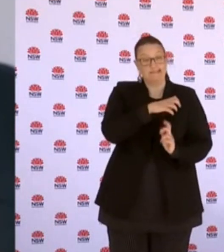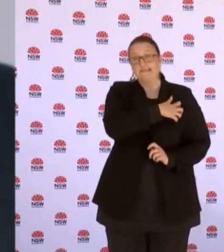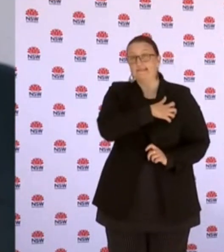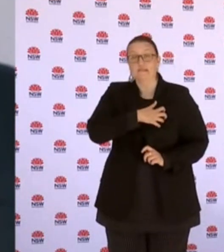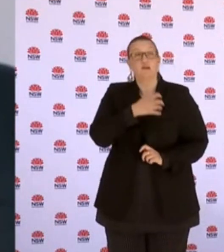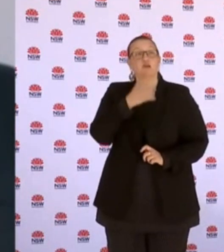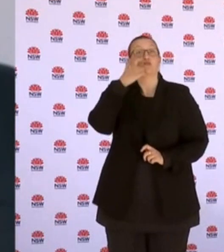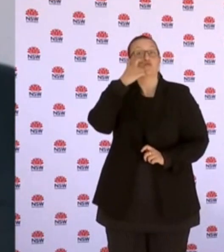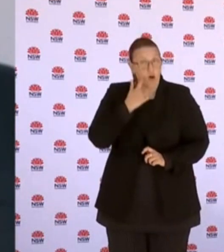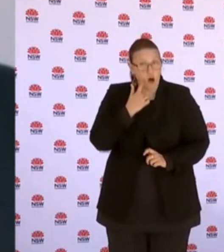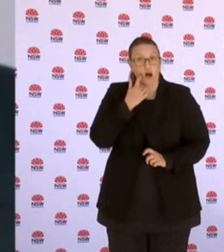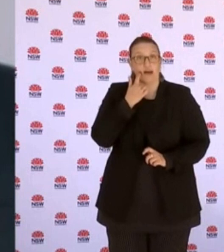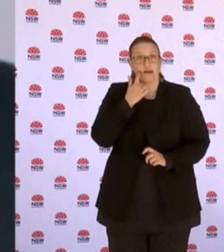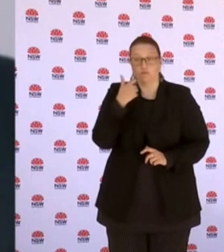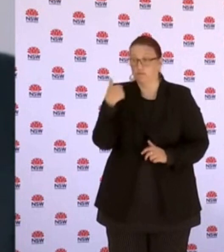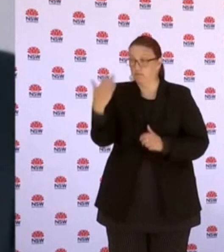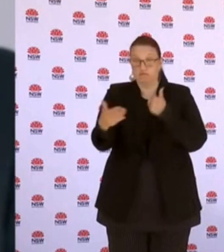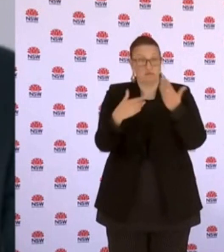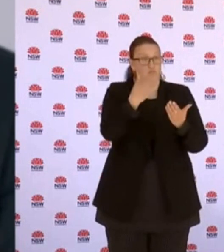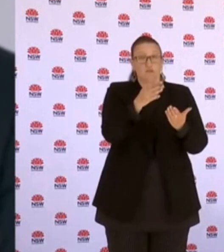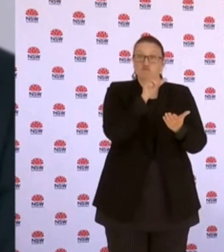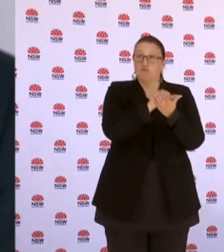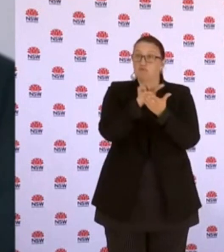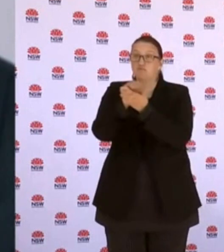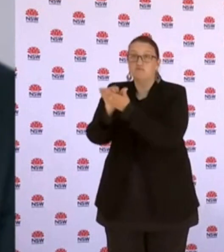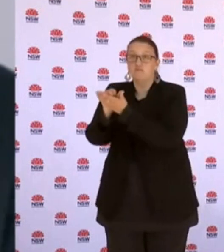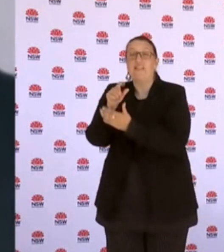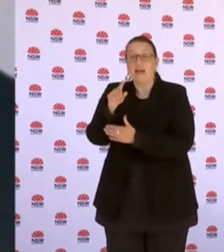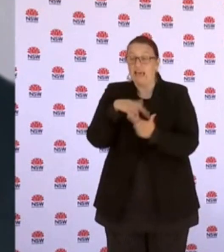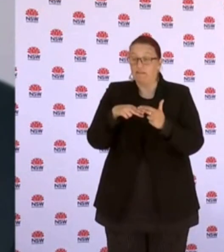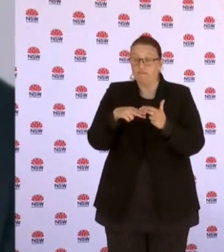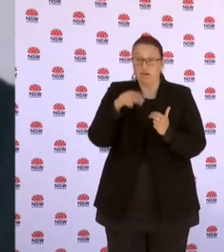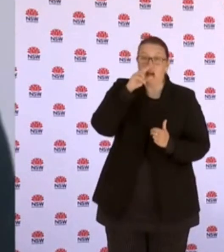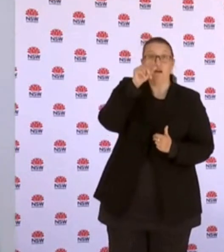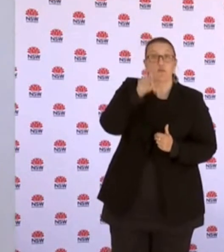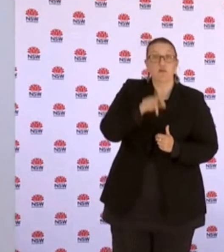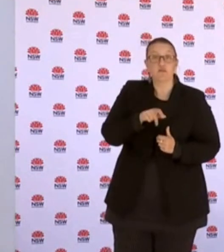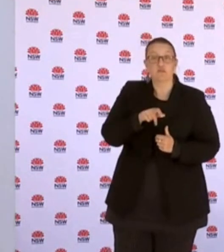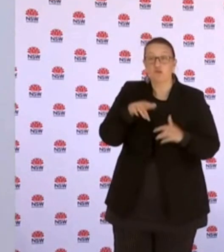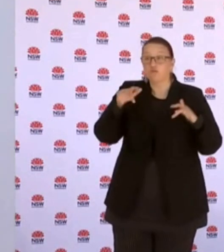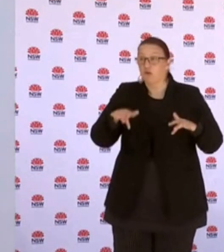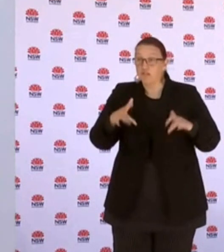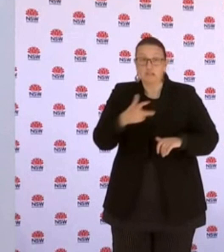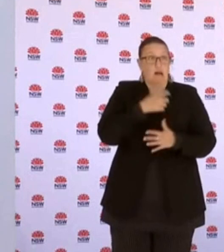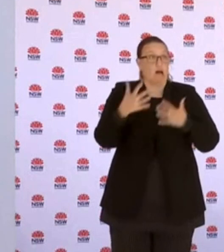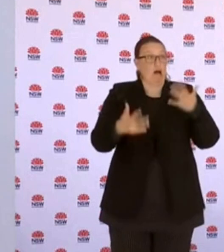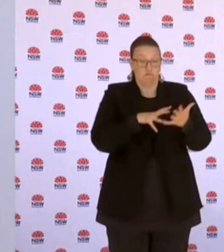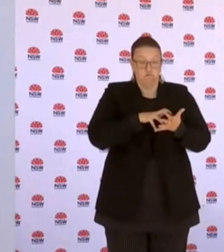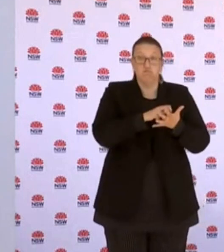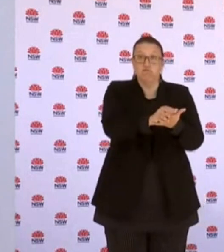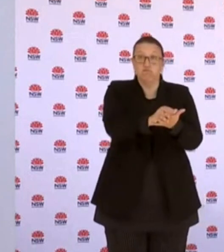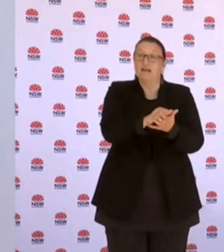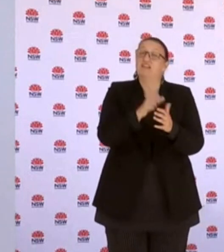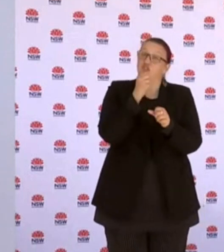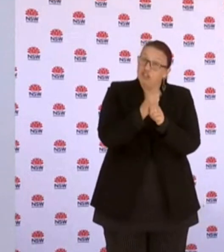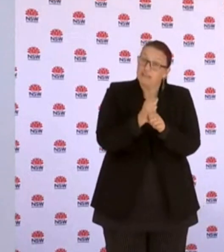are also committed to protecting their patients. So please don't get frustrated if you're a younger person and the bookings are filled, because the GPs